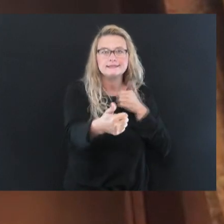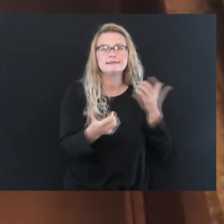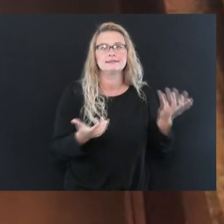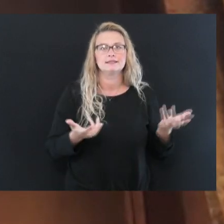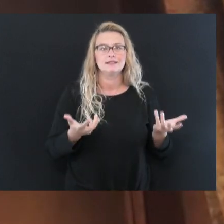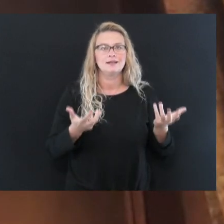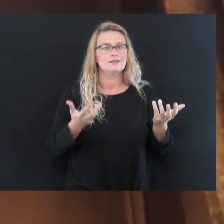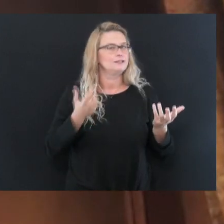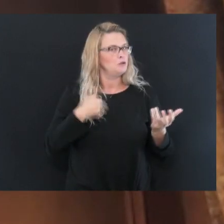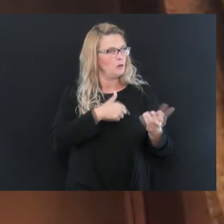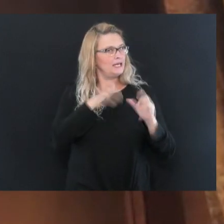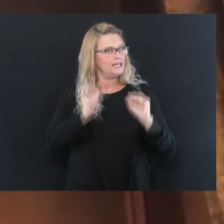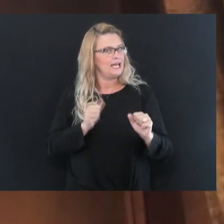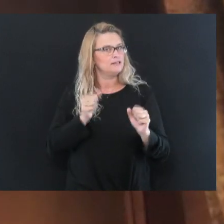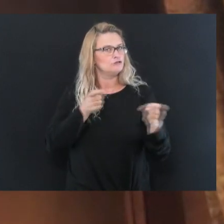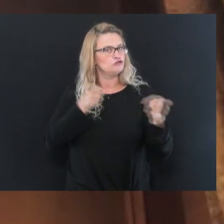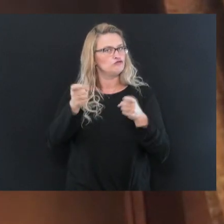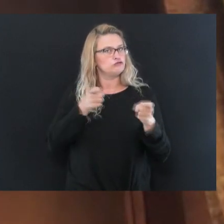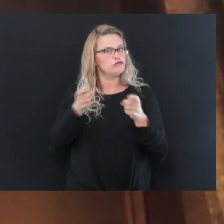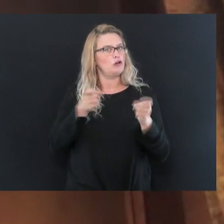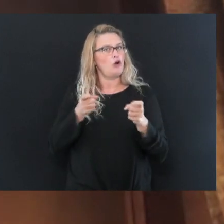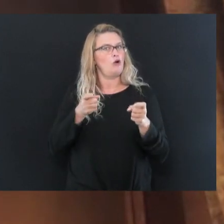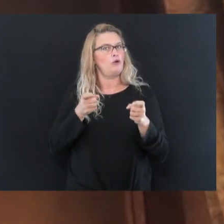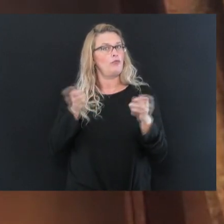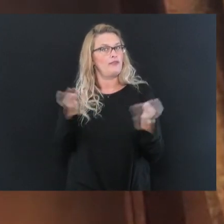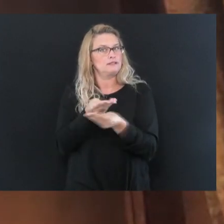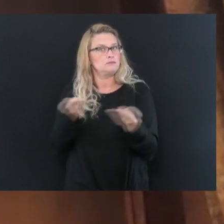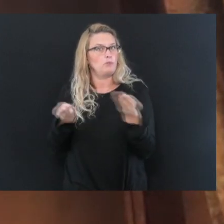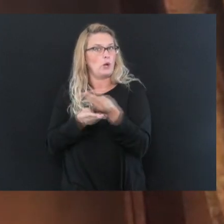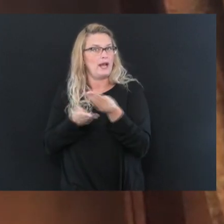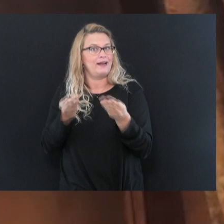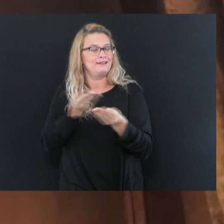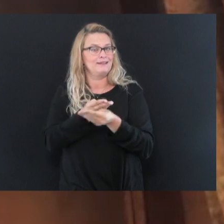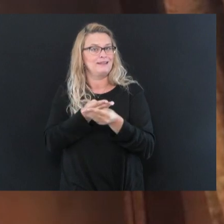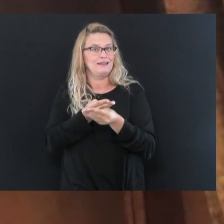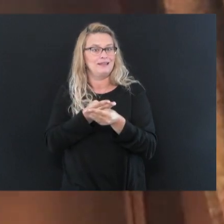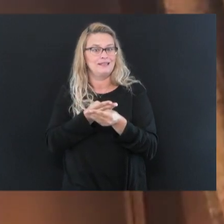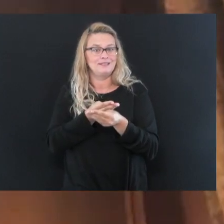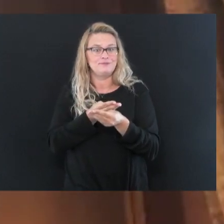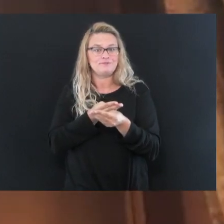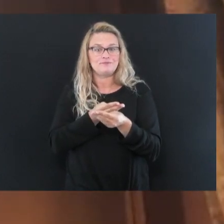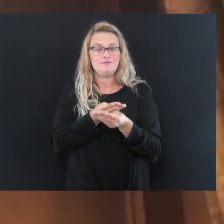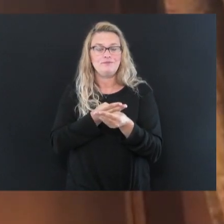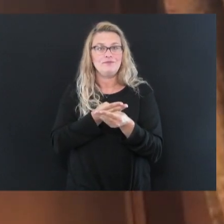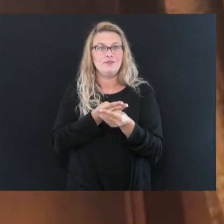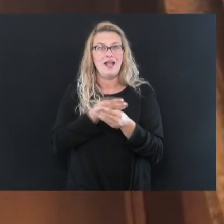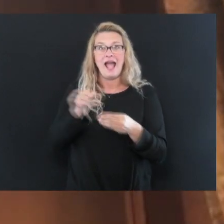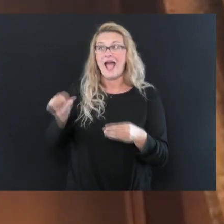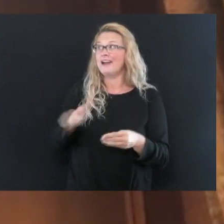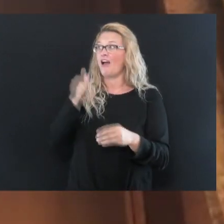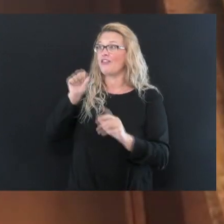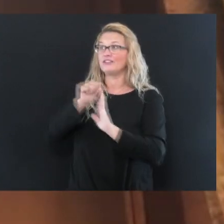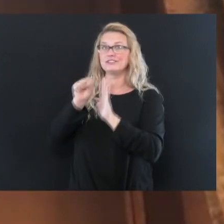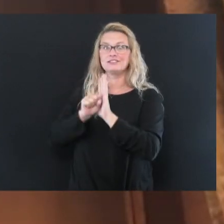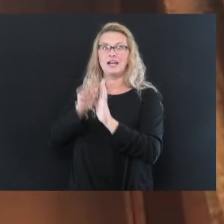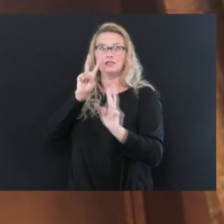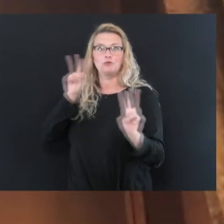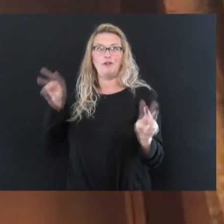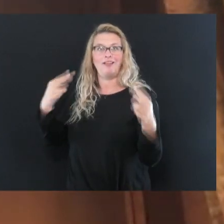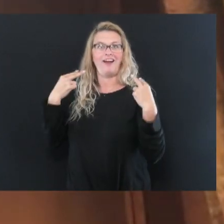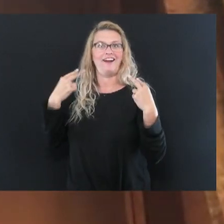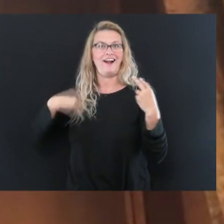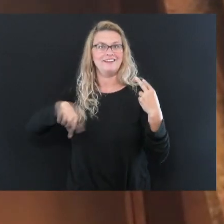can continue to control the outbreak of COVID-19 and be the beacon that other states will look to. So thank